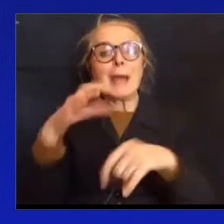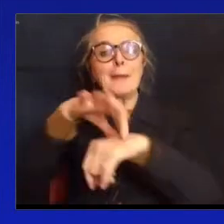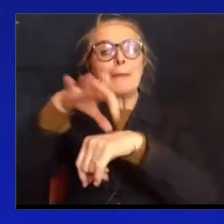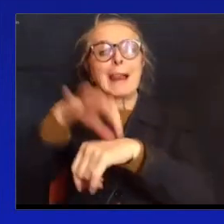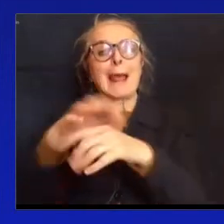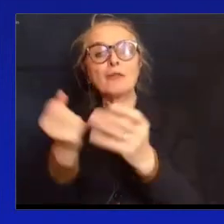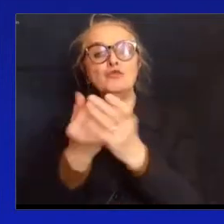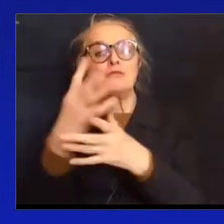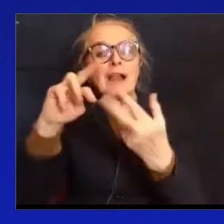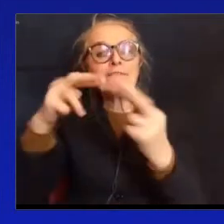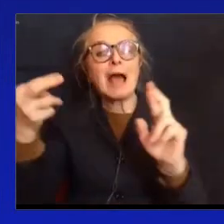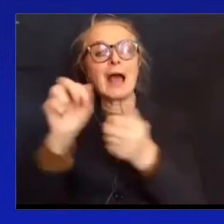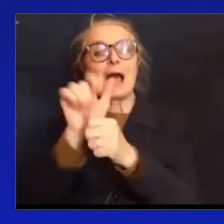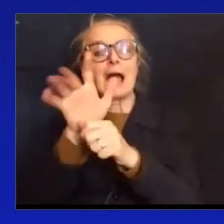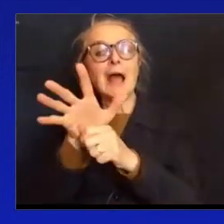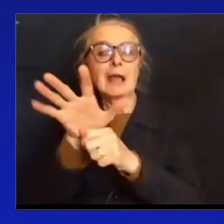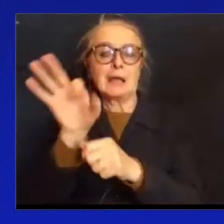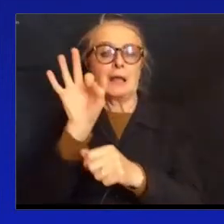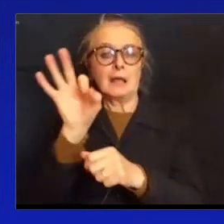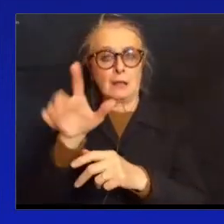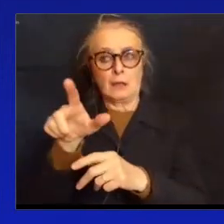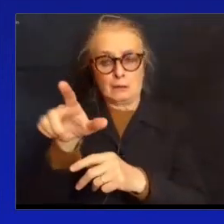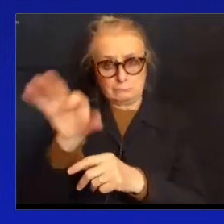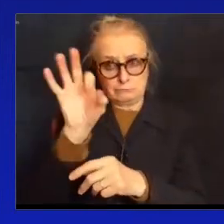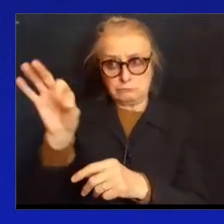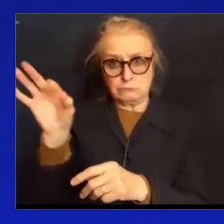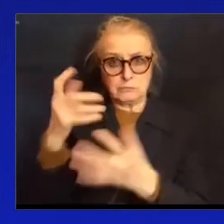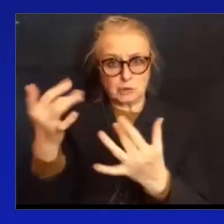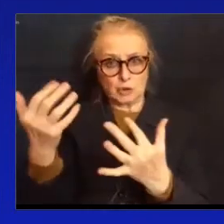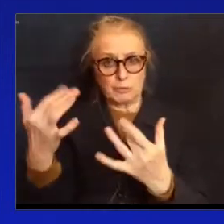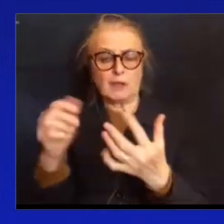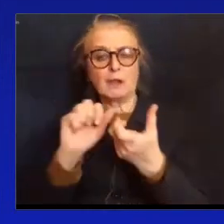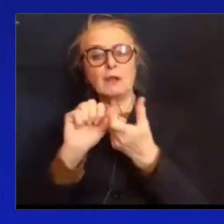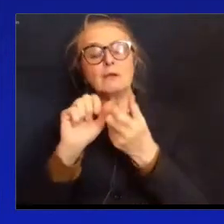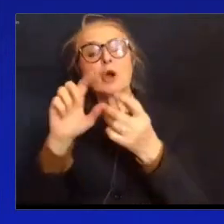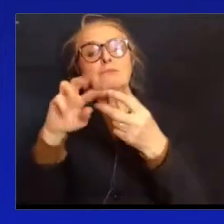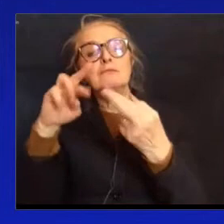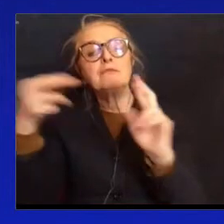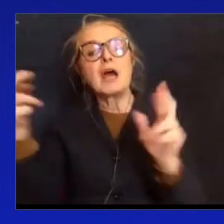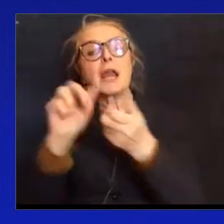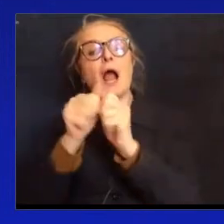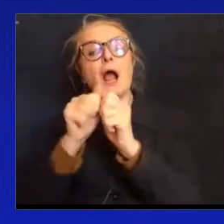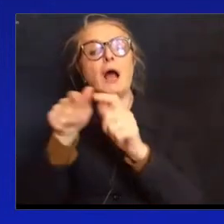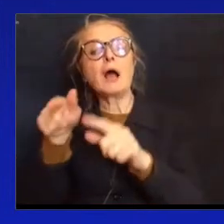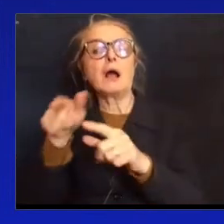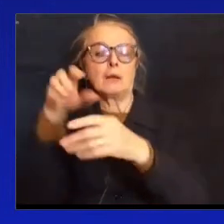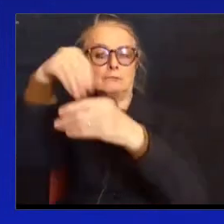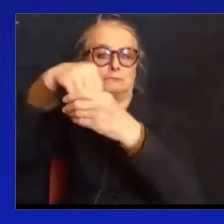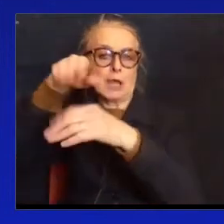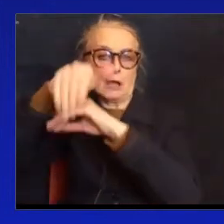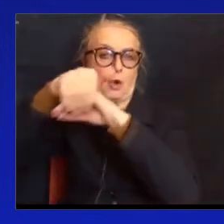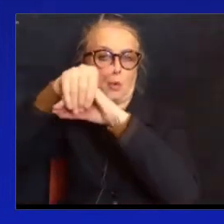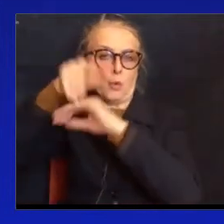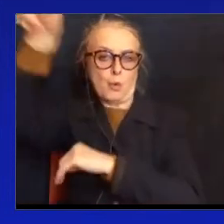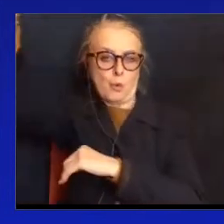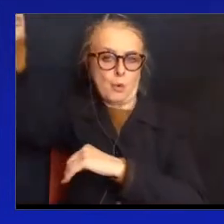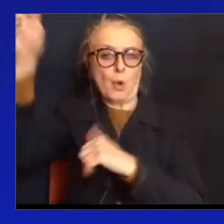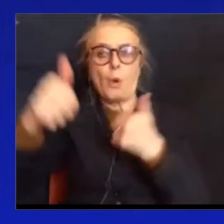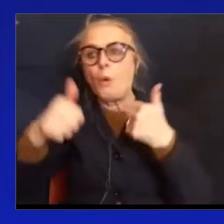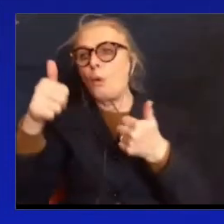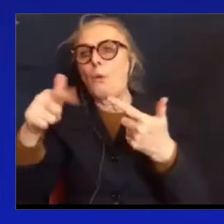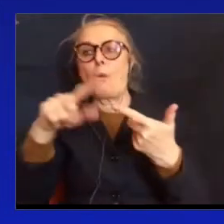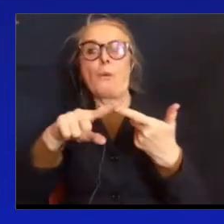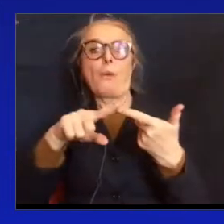new variants, whether it's the UK or South African or British, are in Ottawa right now? What do we have confirmed right now?